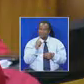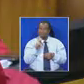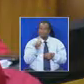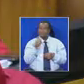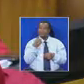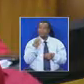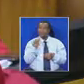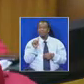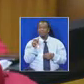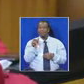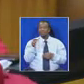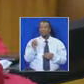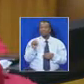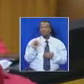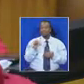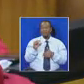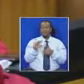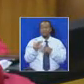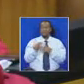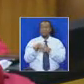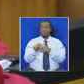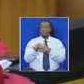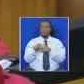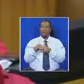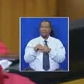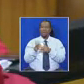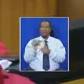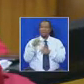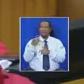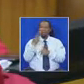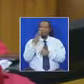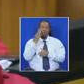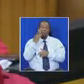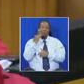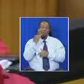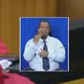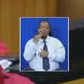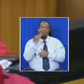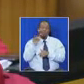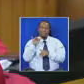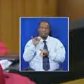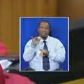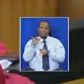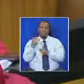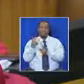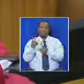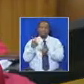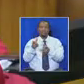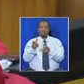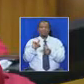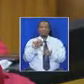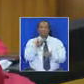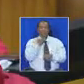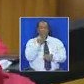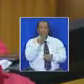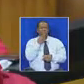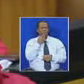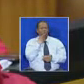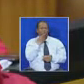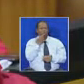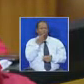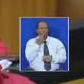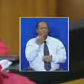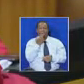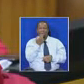a member here who has called on white people to be slaughtered. That's aspersions. He must tell us who that person is so that we can clarify